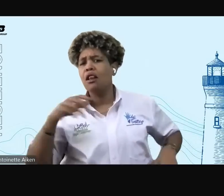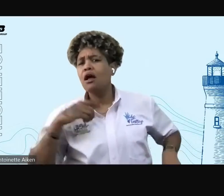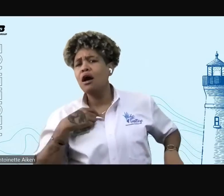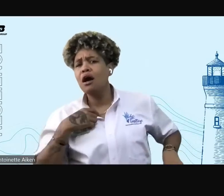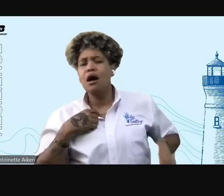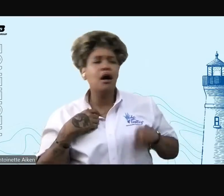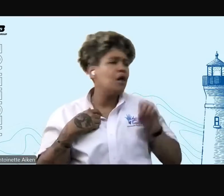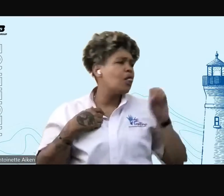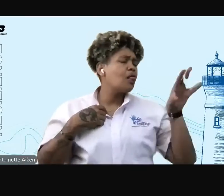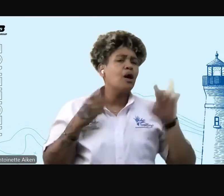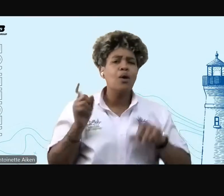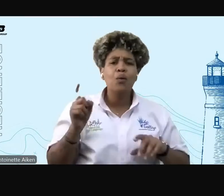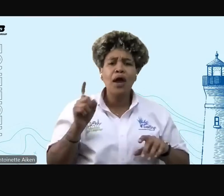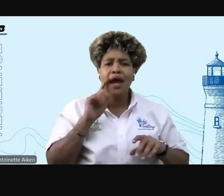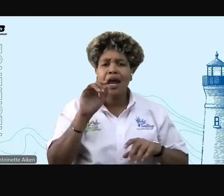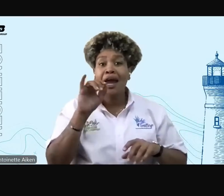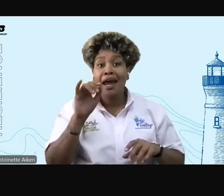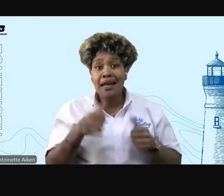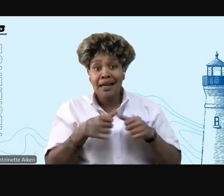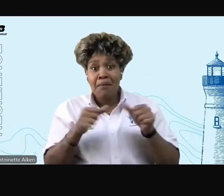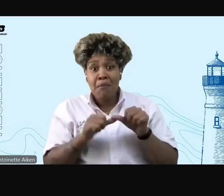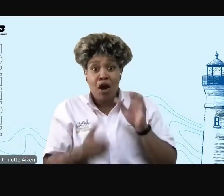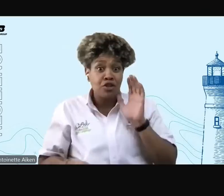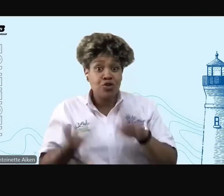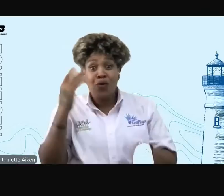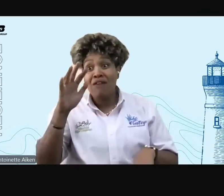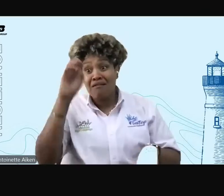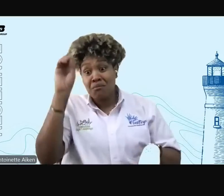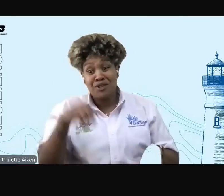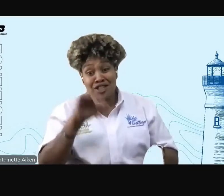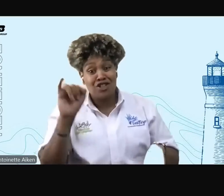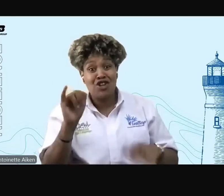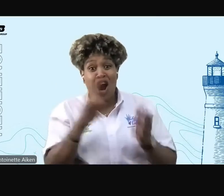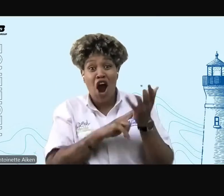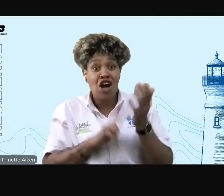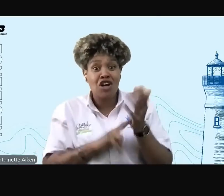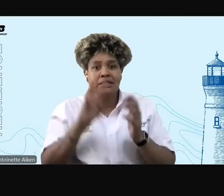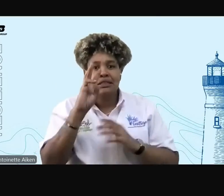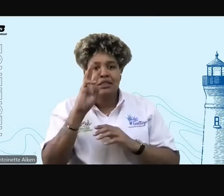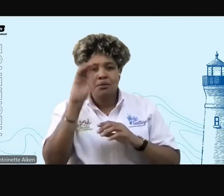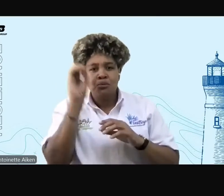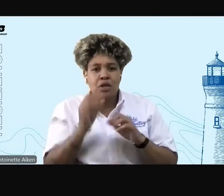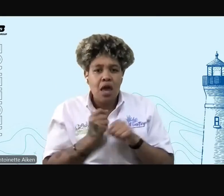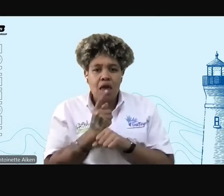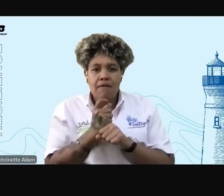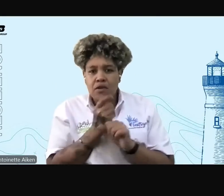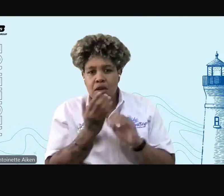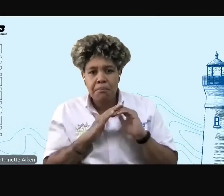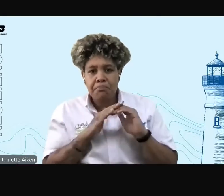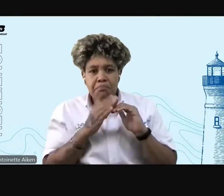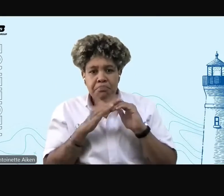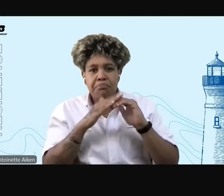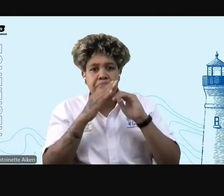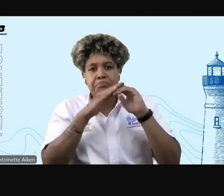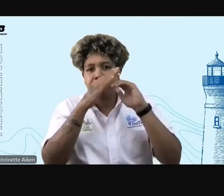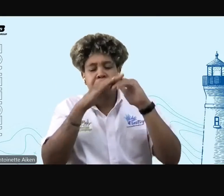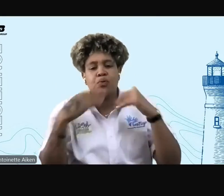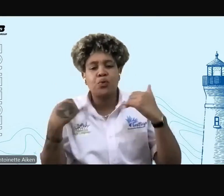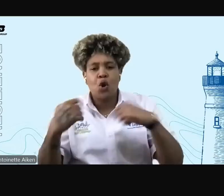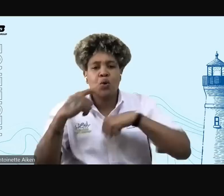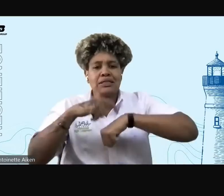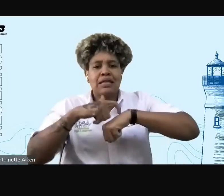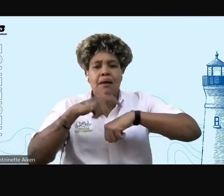about 5%, and insurance contract liabilities grew over 6% year over year. We are now entering a period